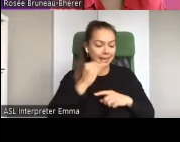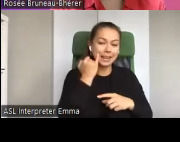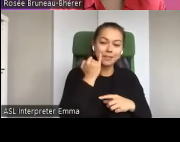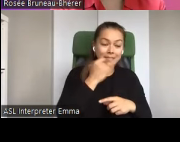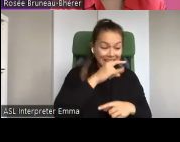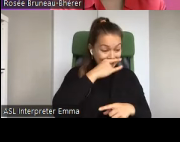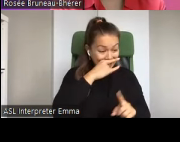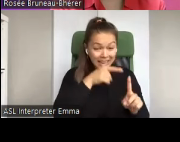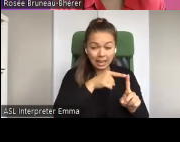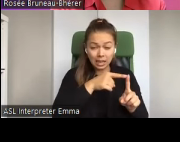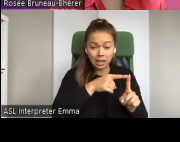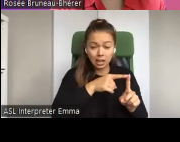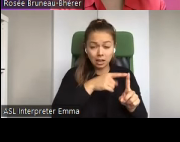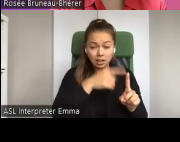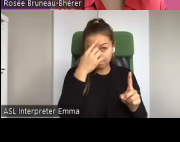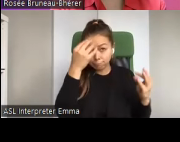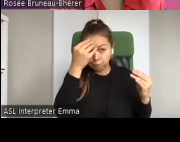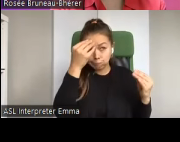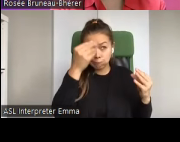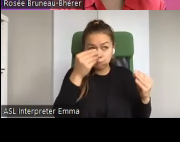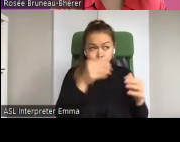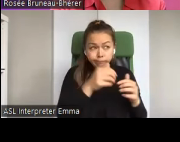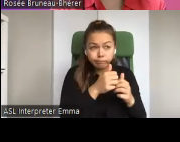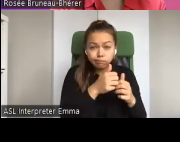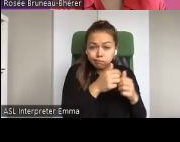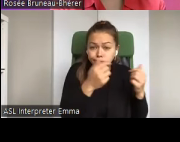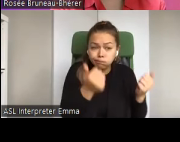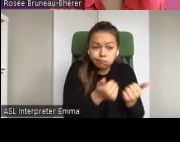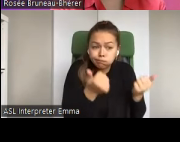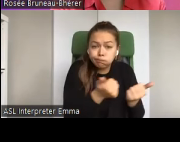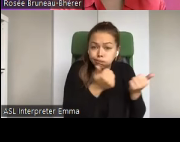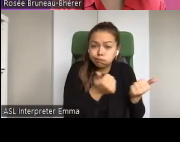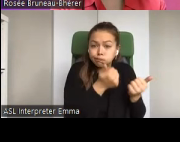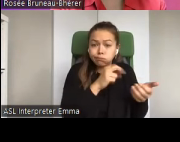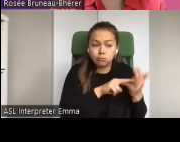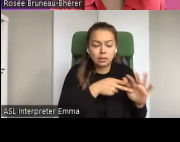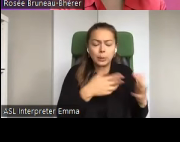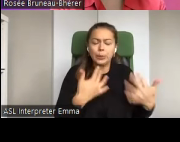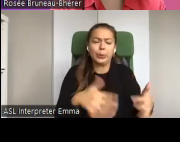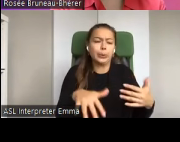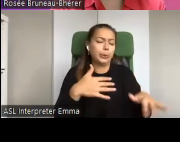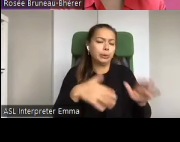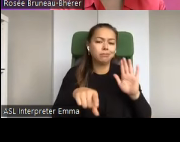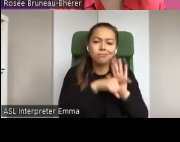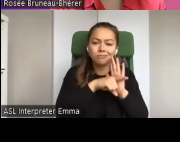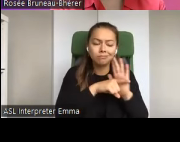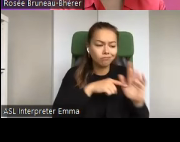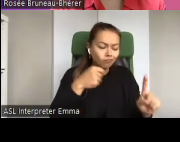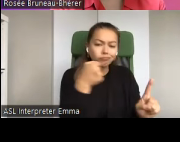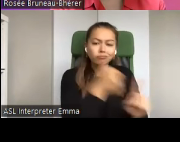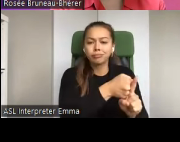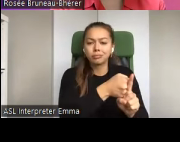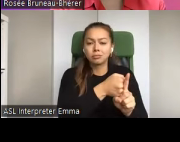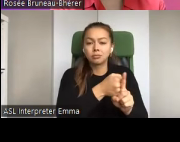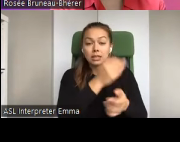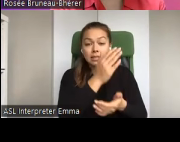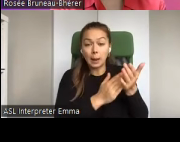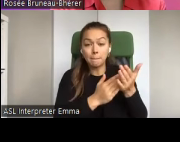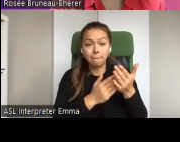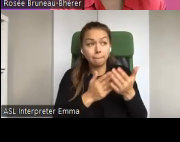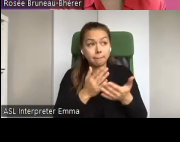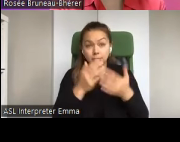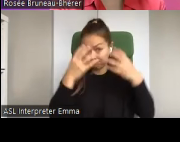extremely negative side effects. Some of the brain's functions aren't optimized, and some sections will basically stay in